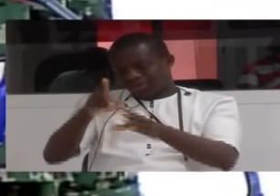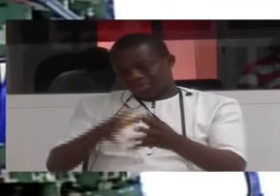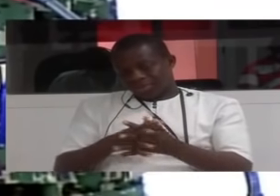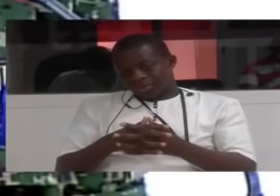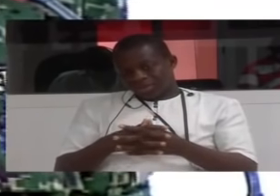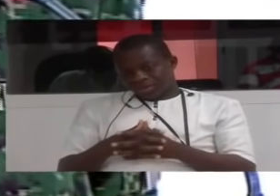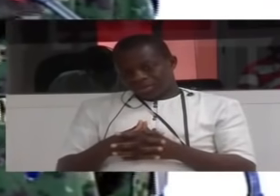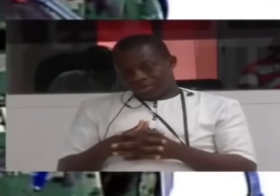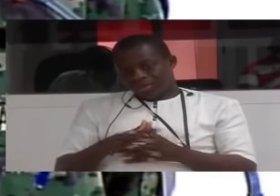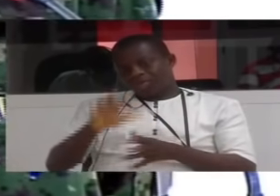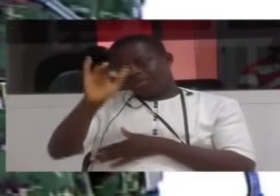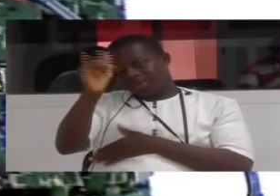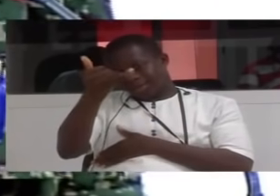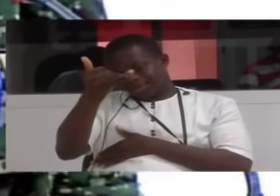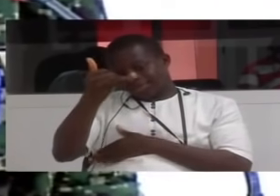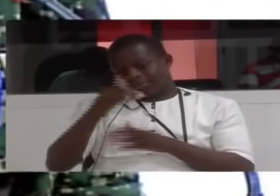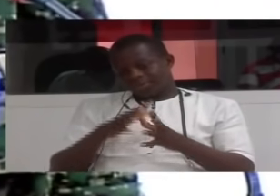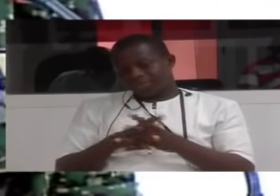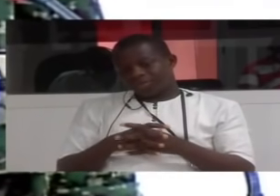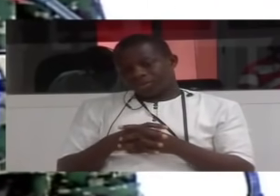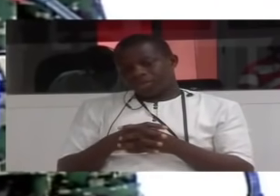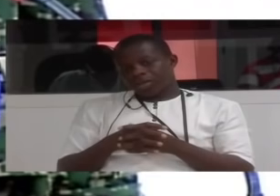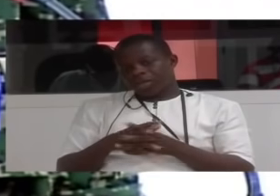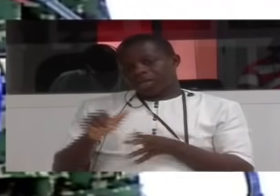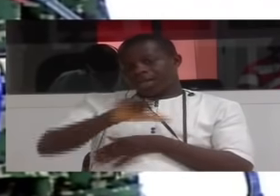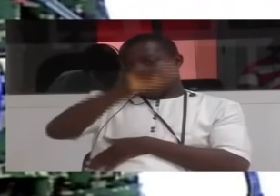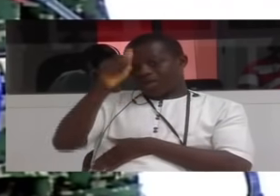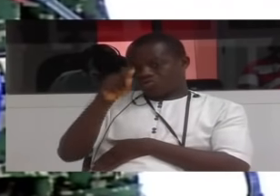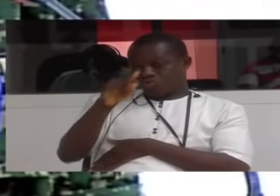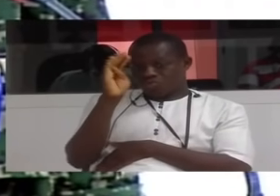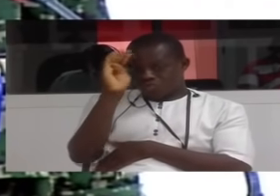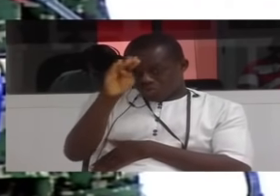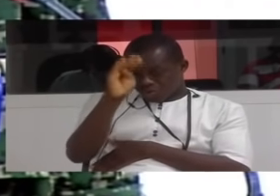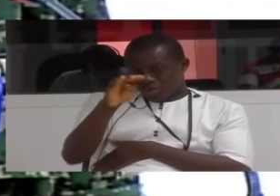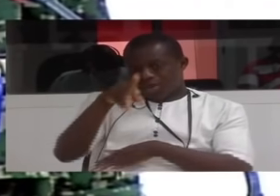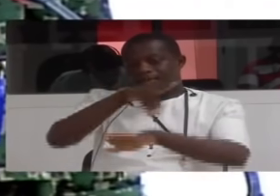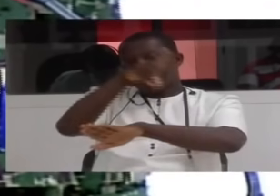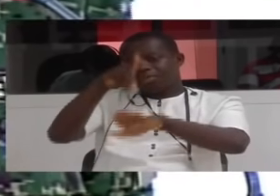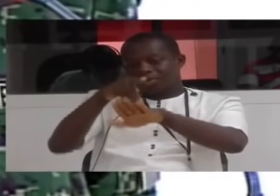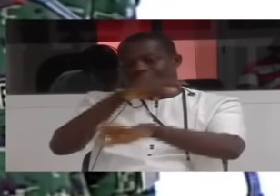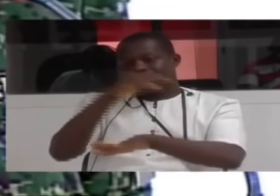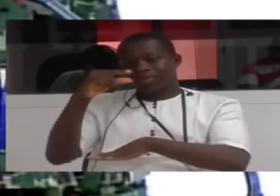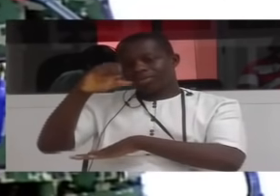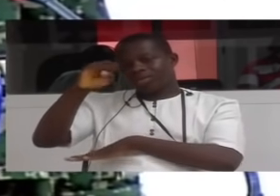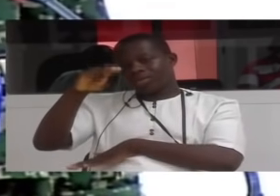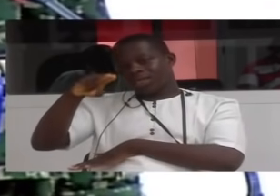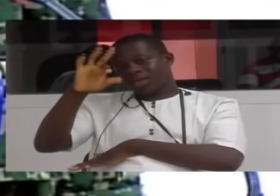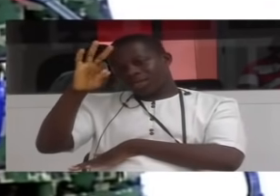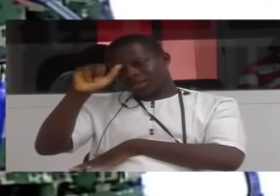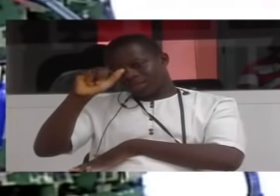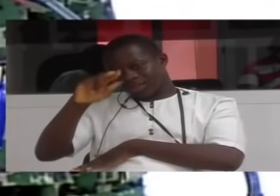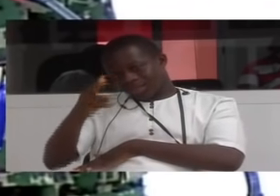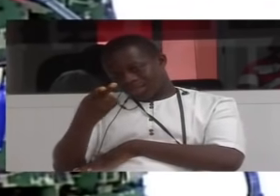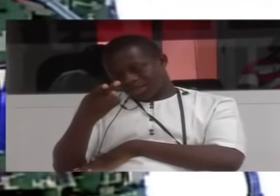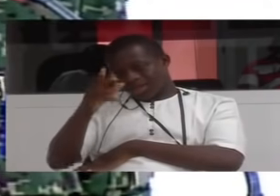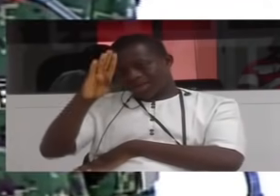ci benen place. Wow. Yes. And you call this place Santamba Forest? Fofu ngeen oyes